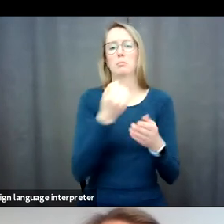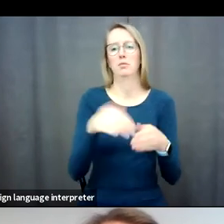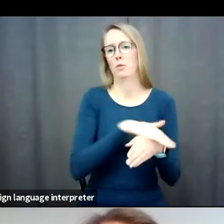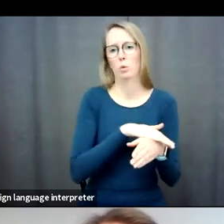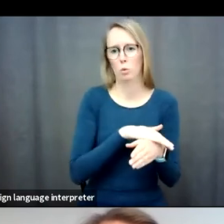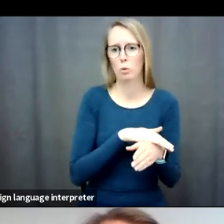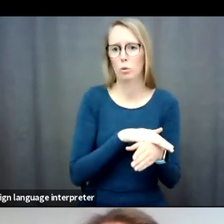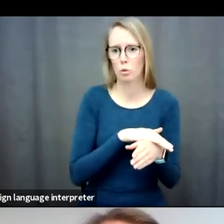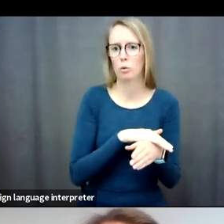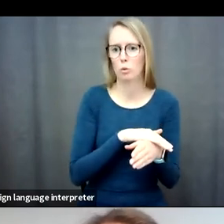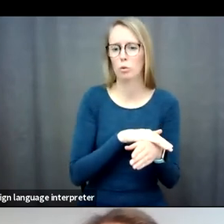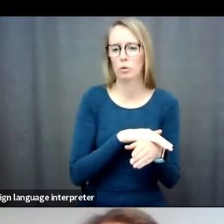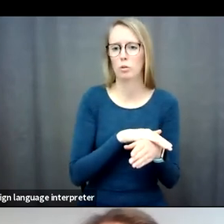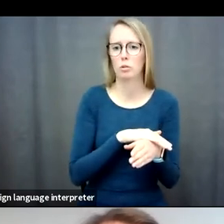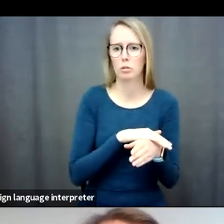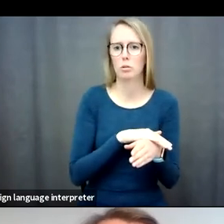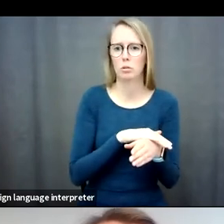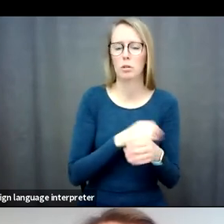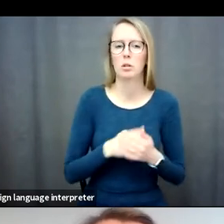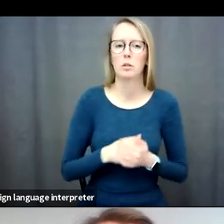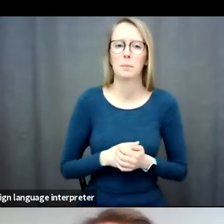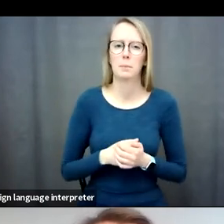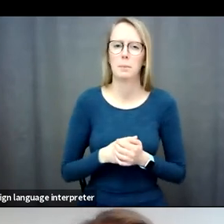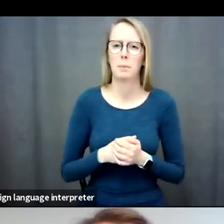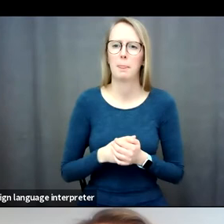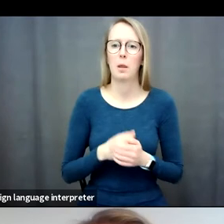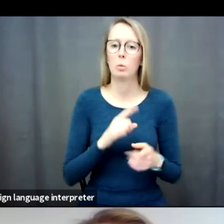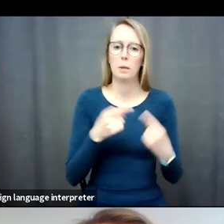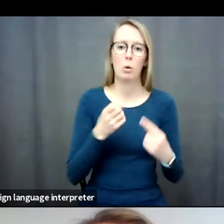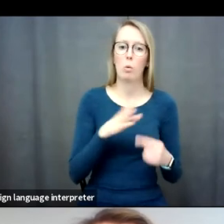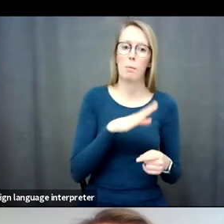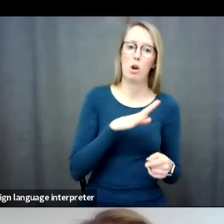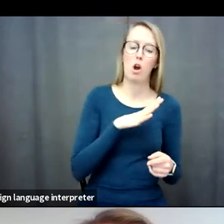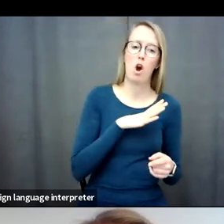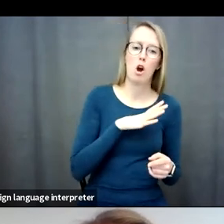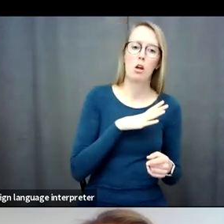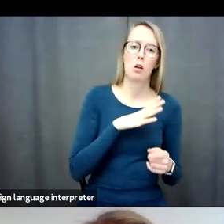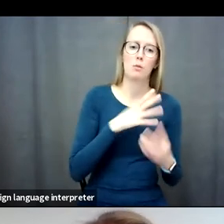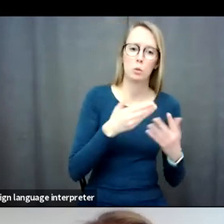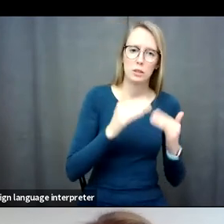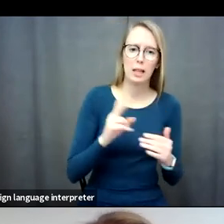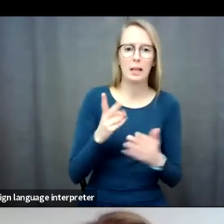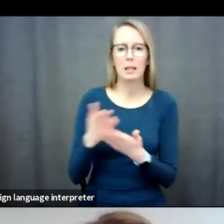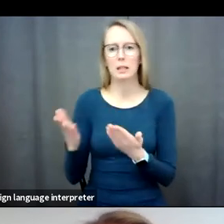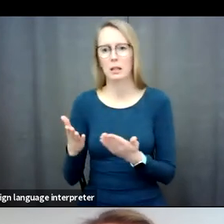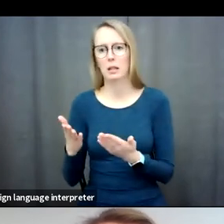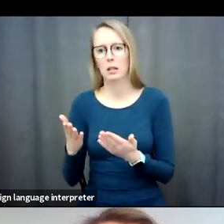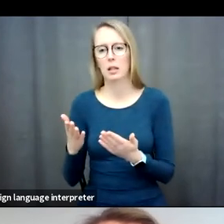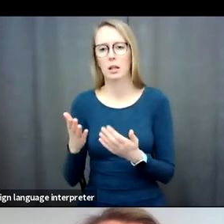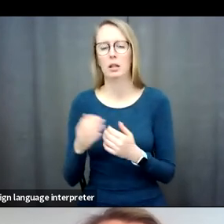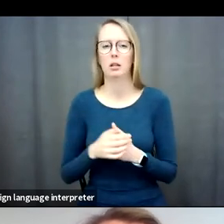for vulnerable children, with or without disabilities. I guess it's the same, but not,